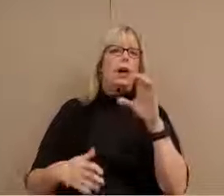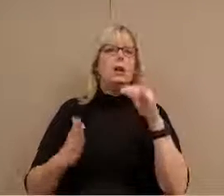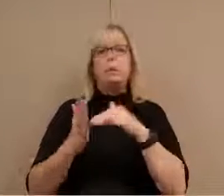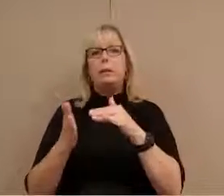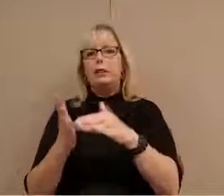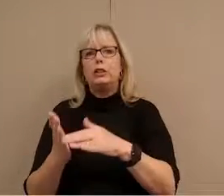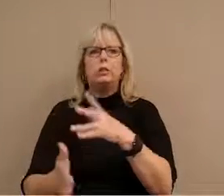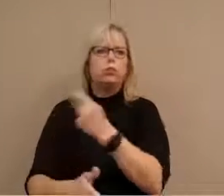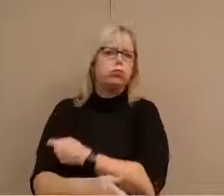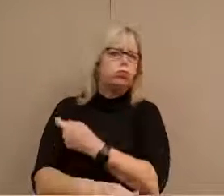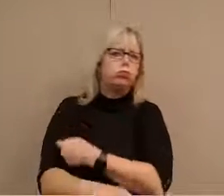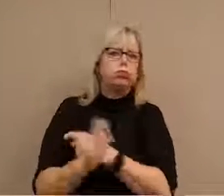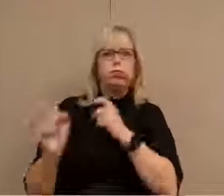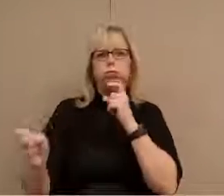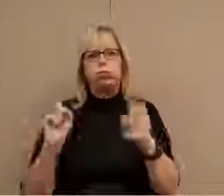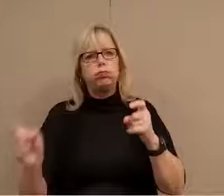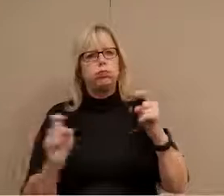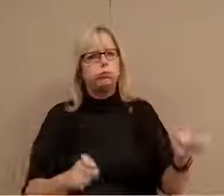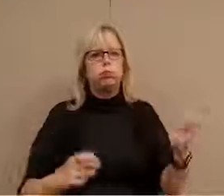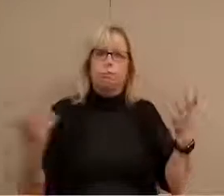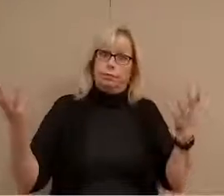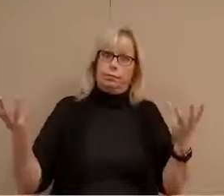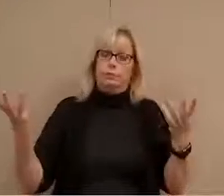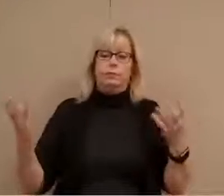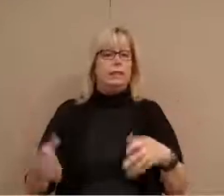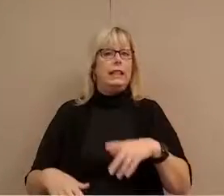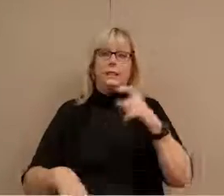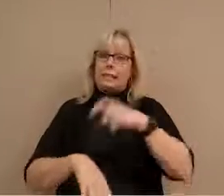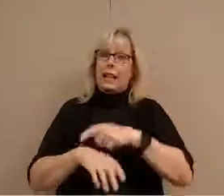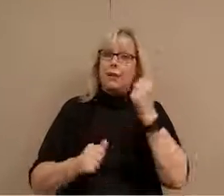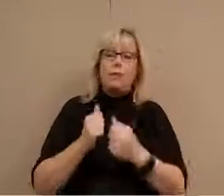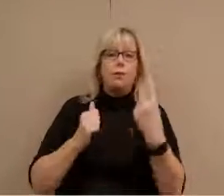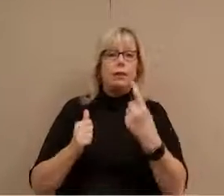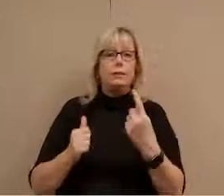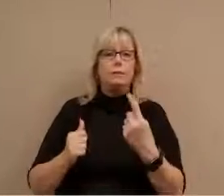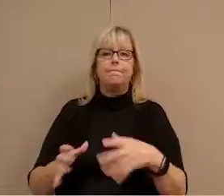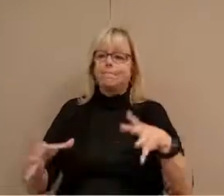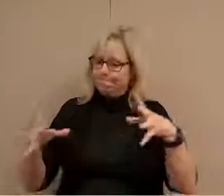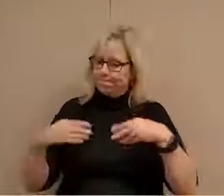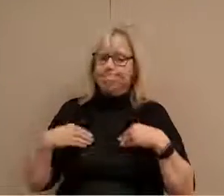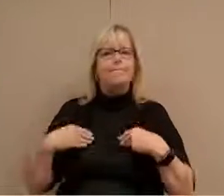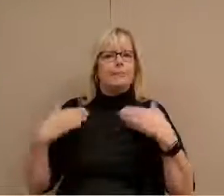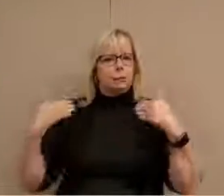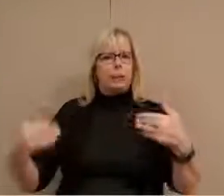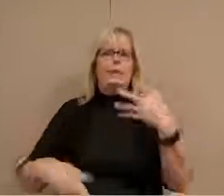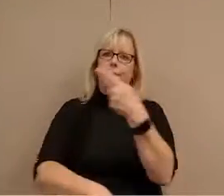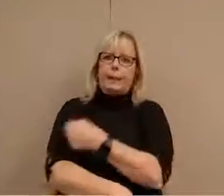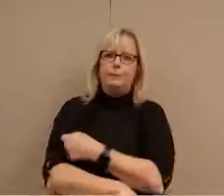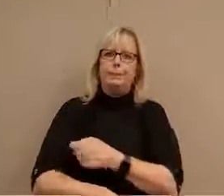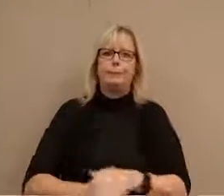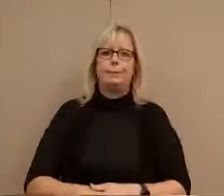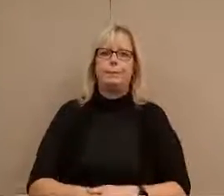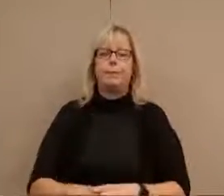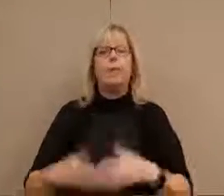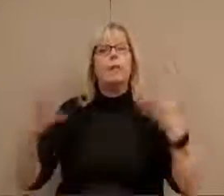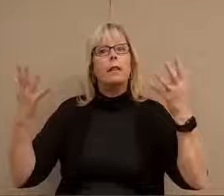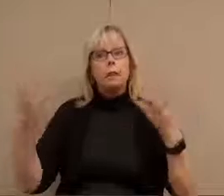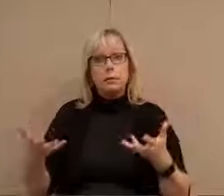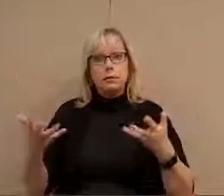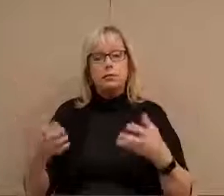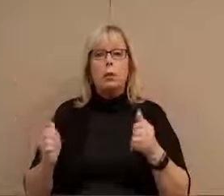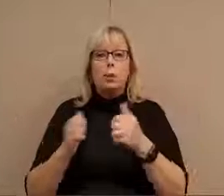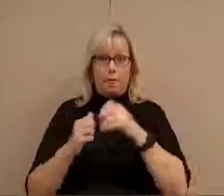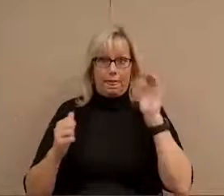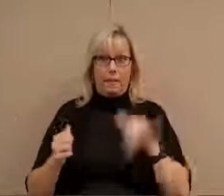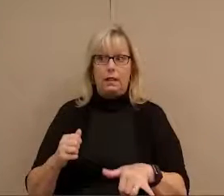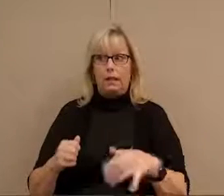doses have been given out, and so it's really time for everybody to get vaccinated. So with